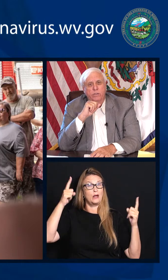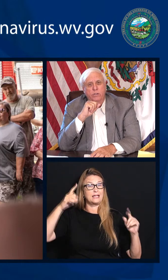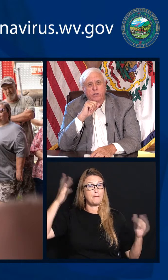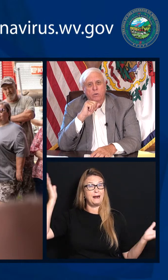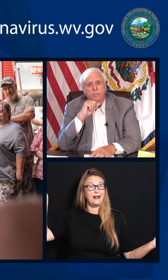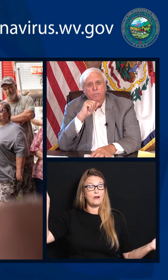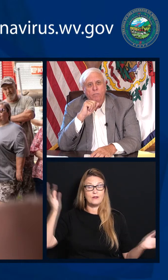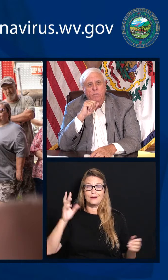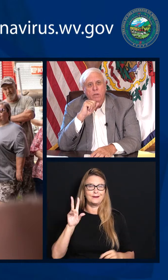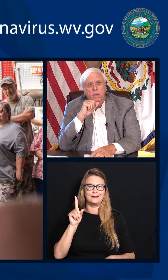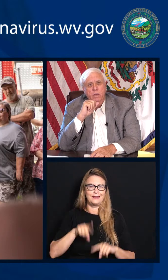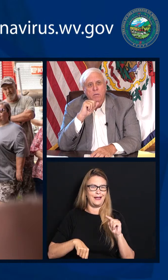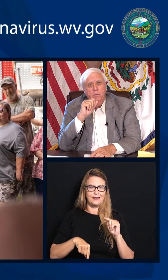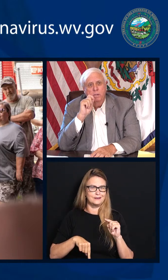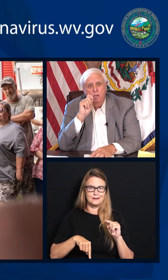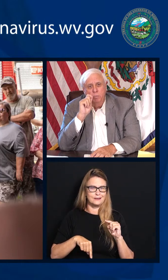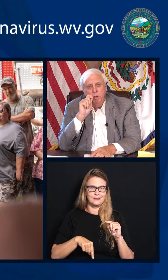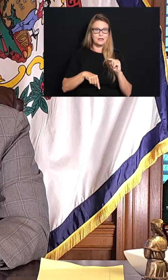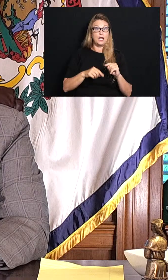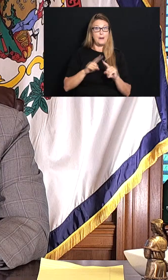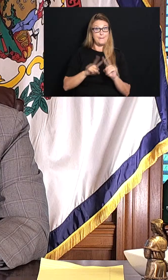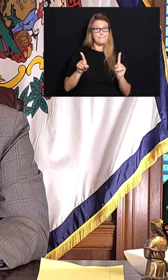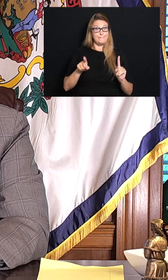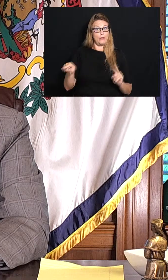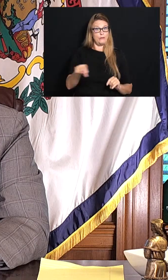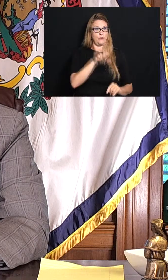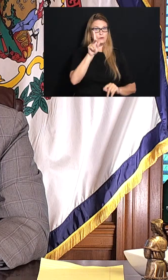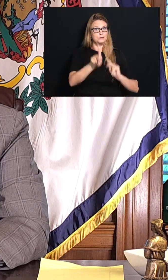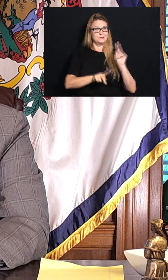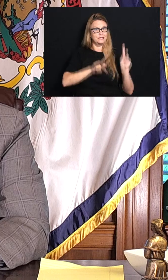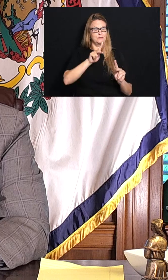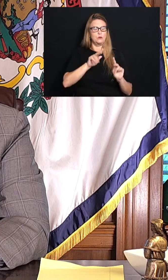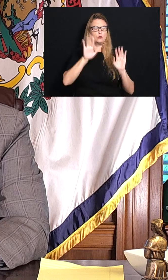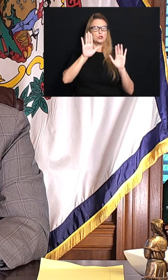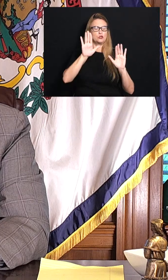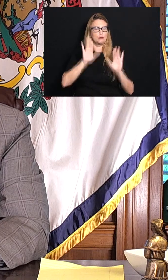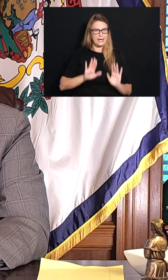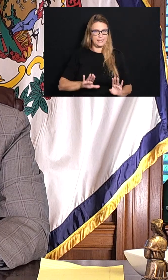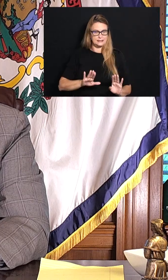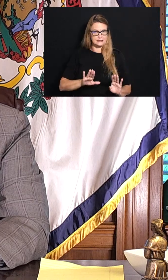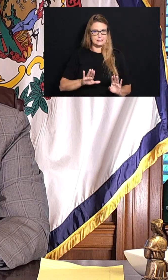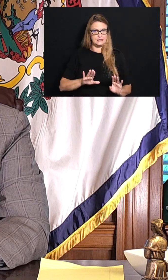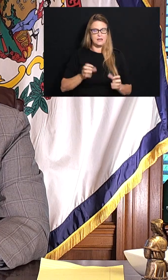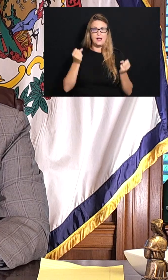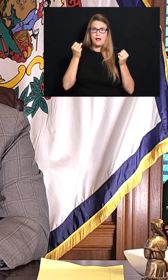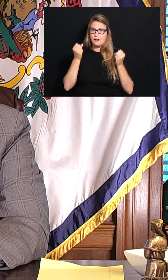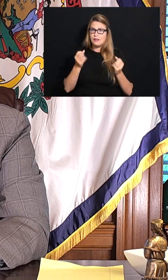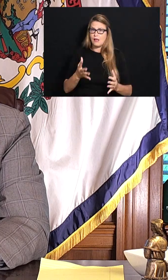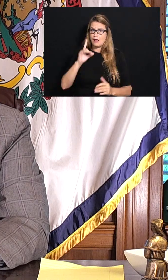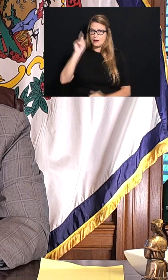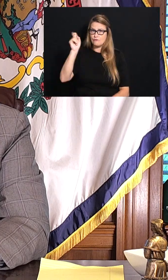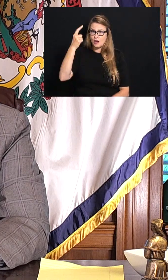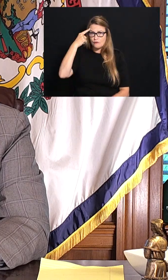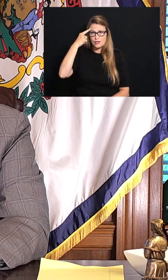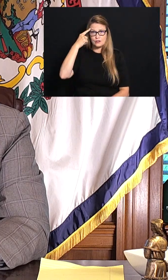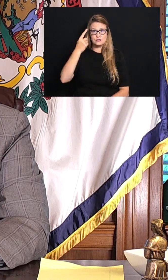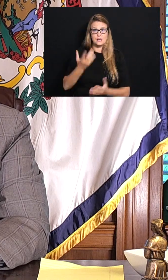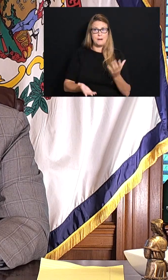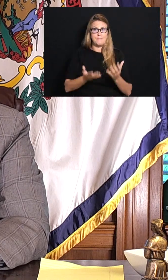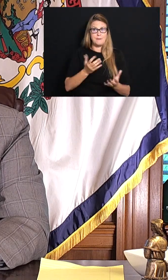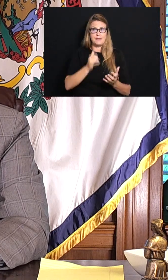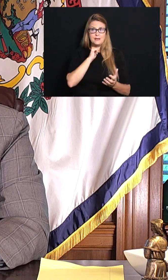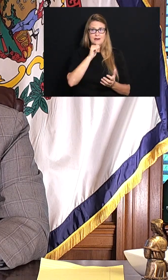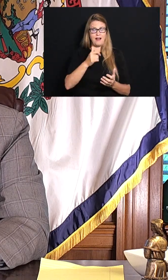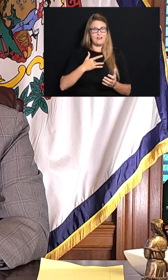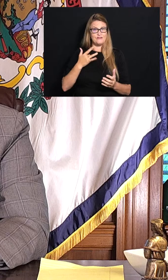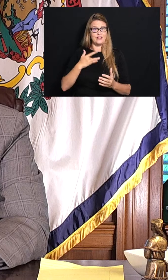that you can do it. But those people were great. And a lot of governors may feel really uncomfortable to sit with a lot of people